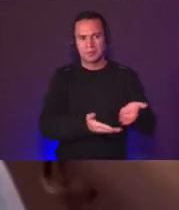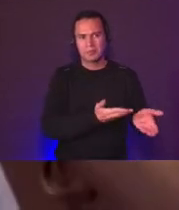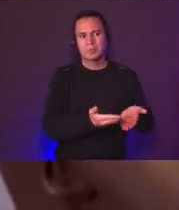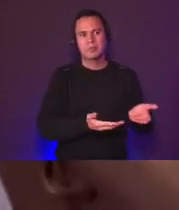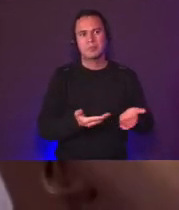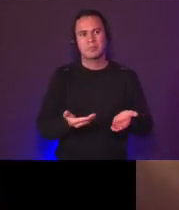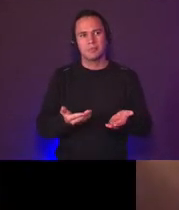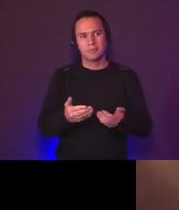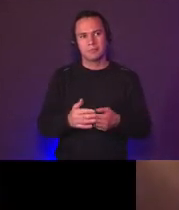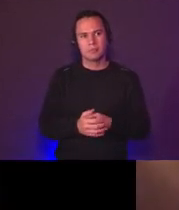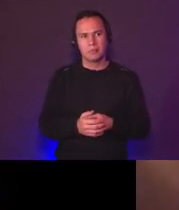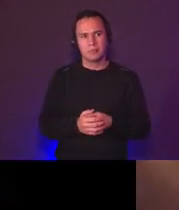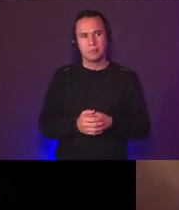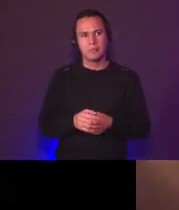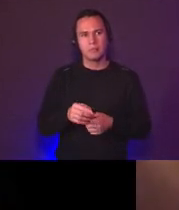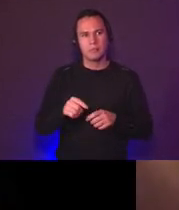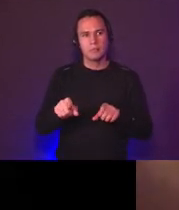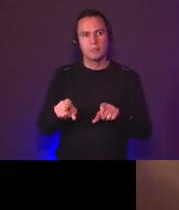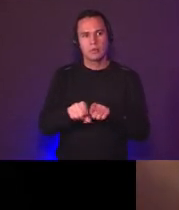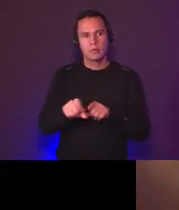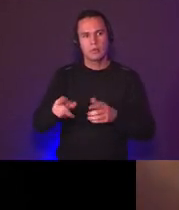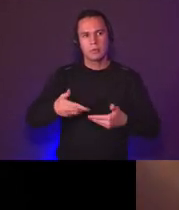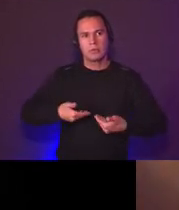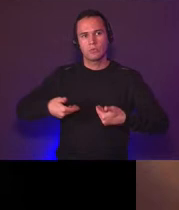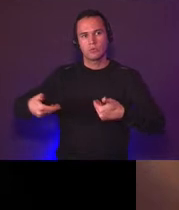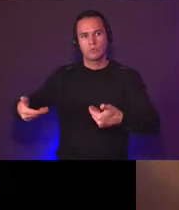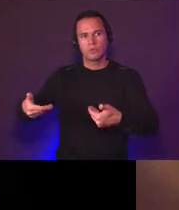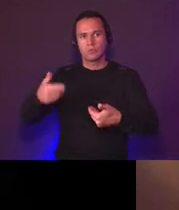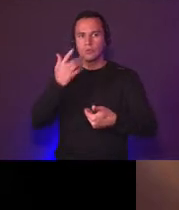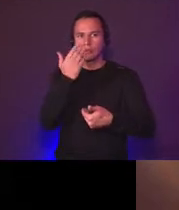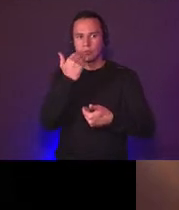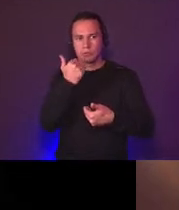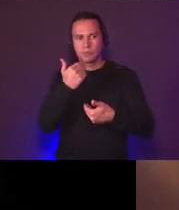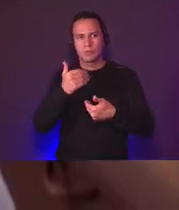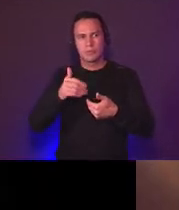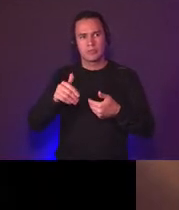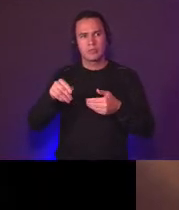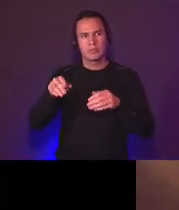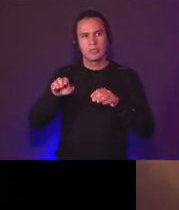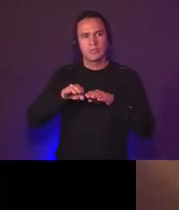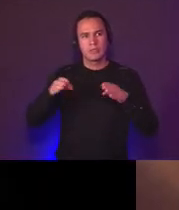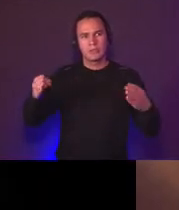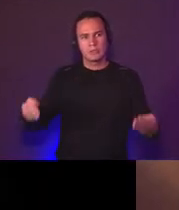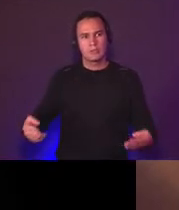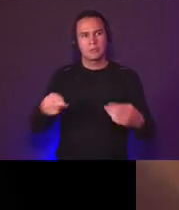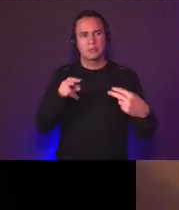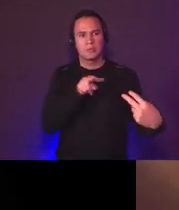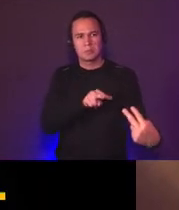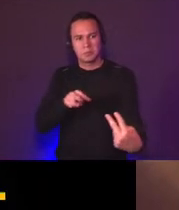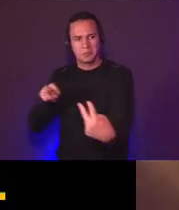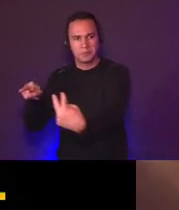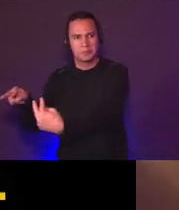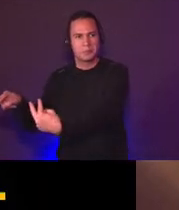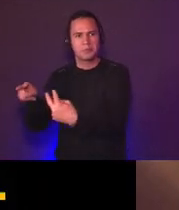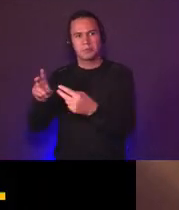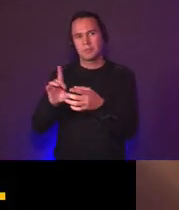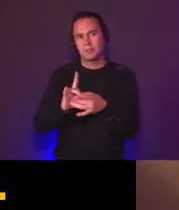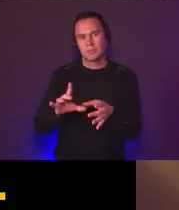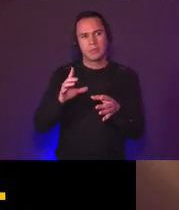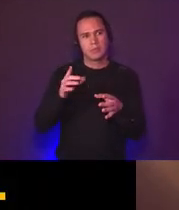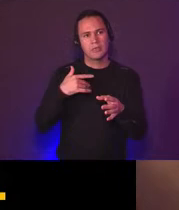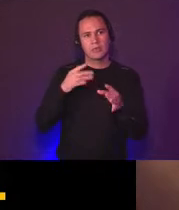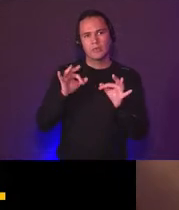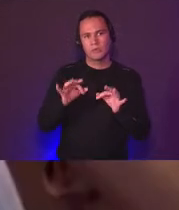dinner and was just so down to earth and so kind and always available and always happy to